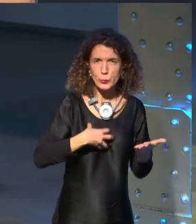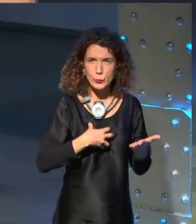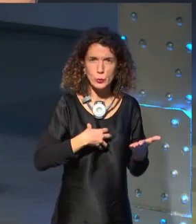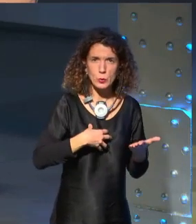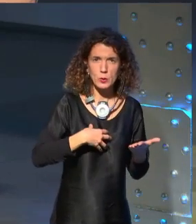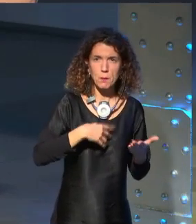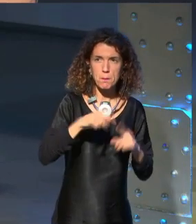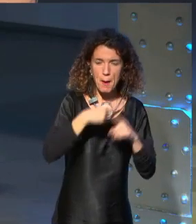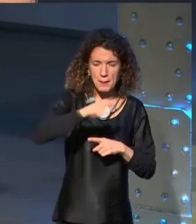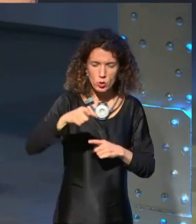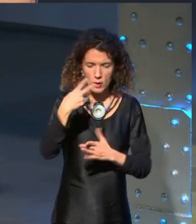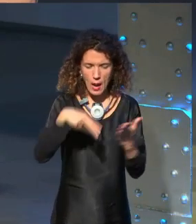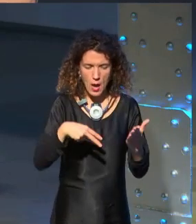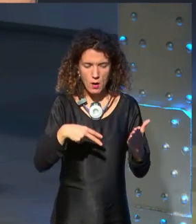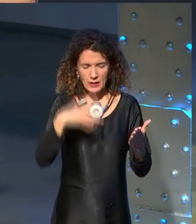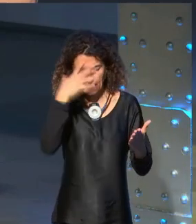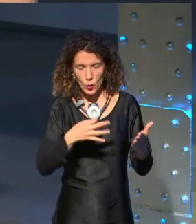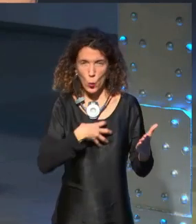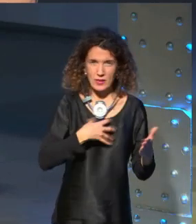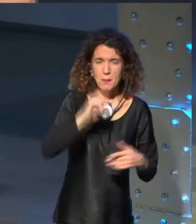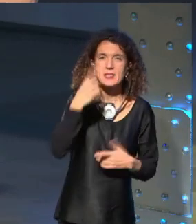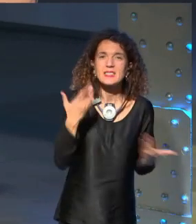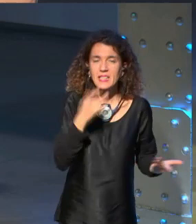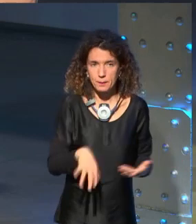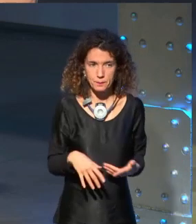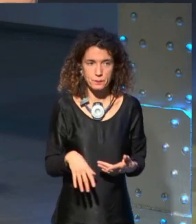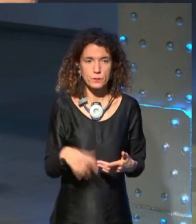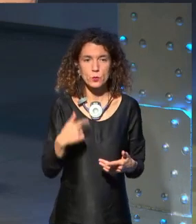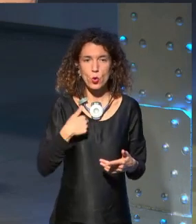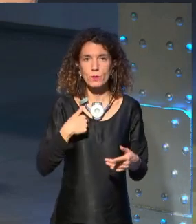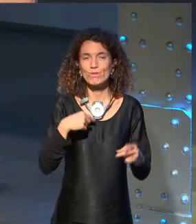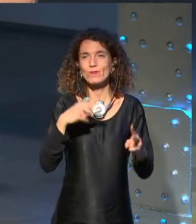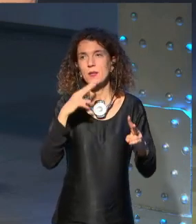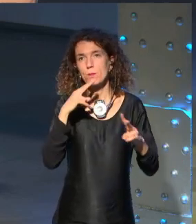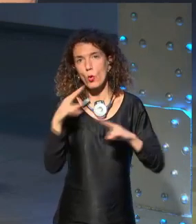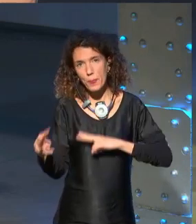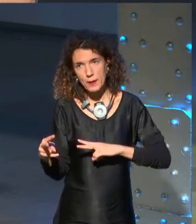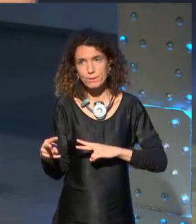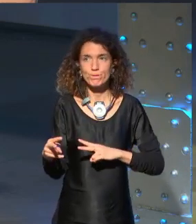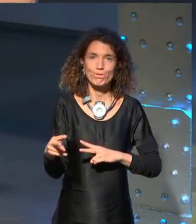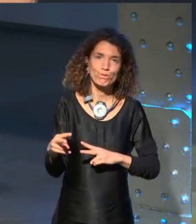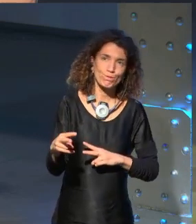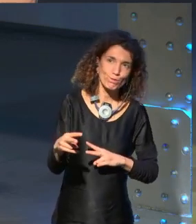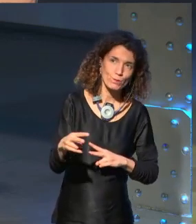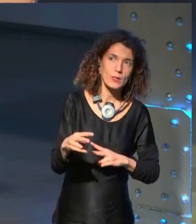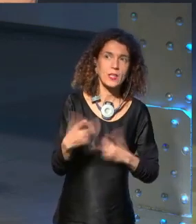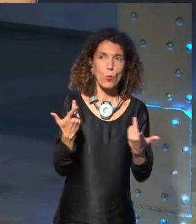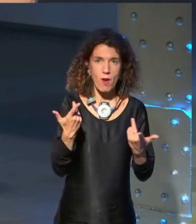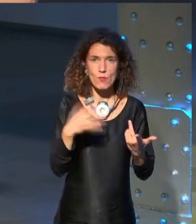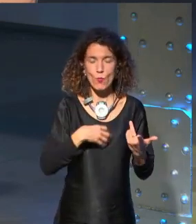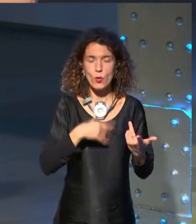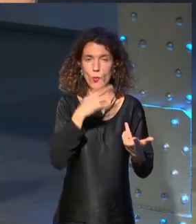Well, I can't answer the question about how difficult it is to convince the readers to believe it, because I have no idea